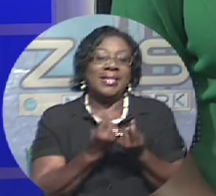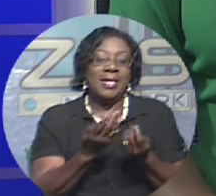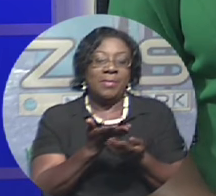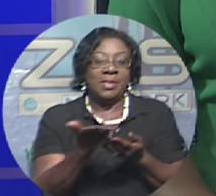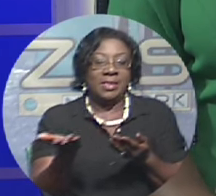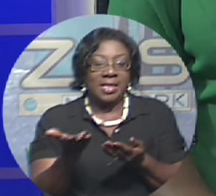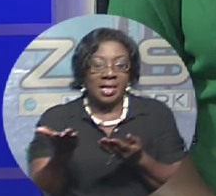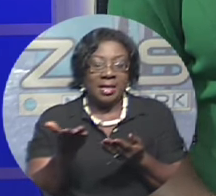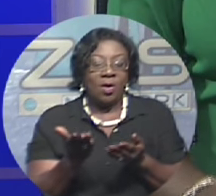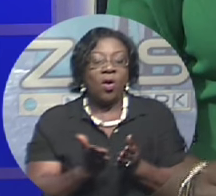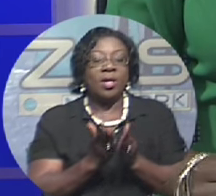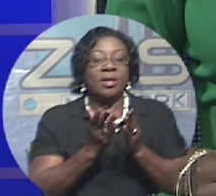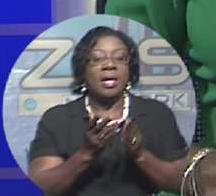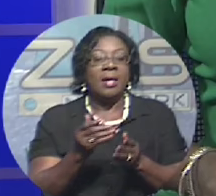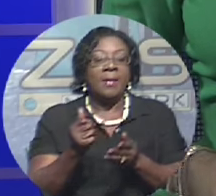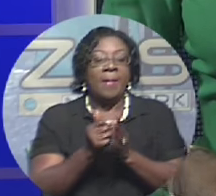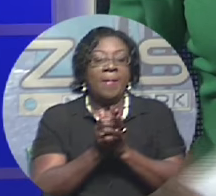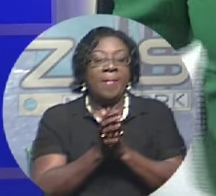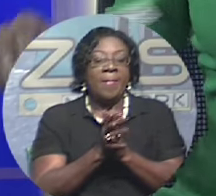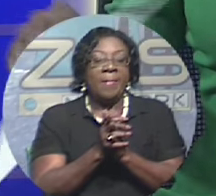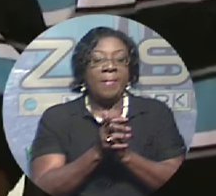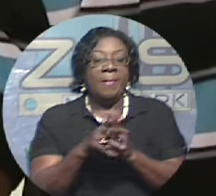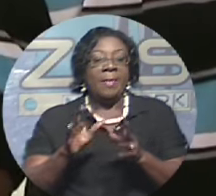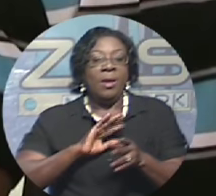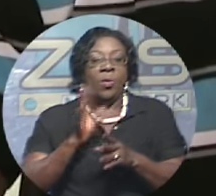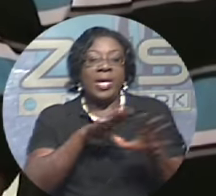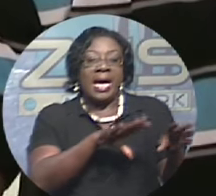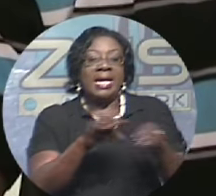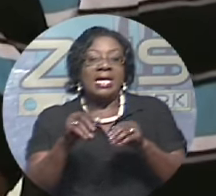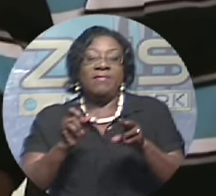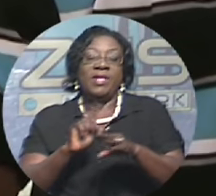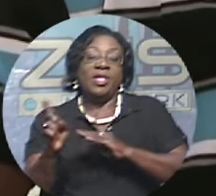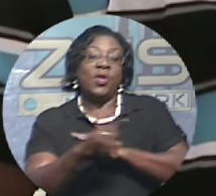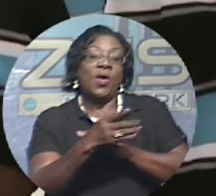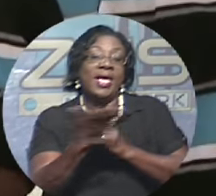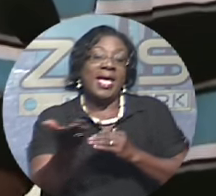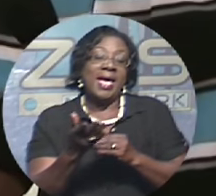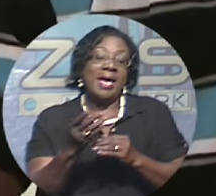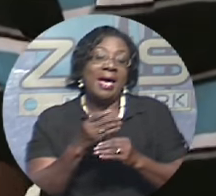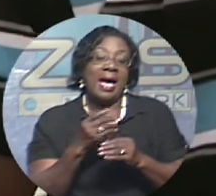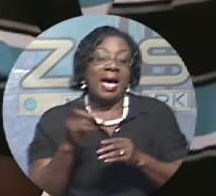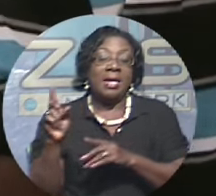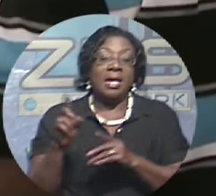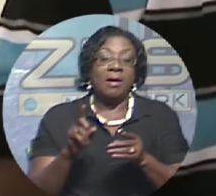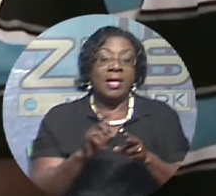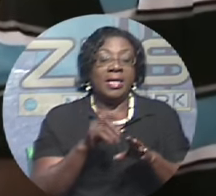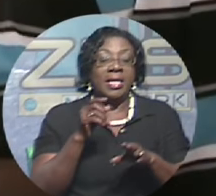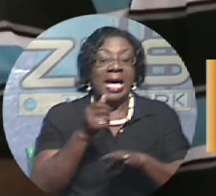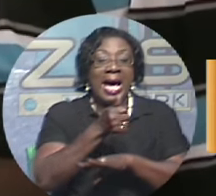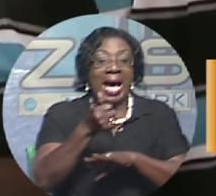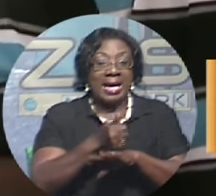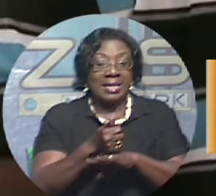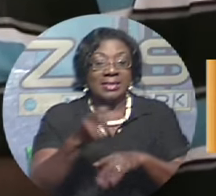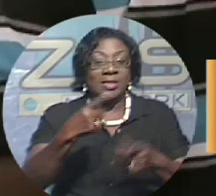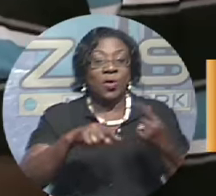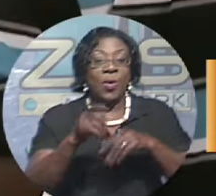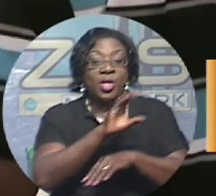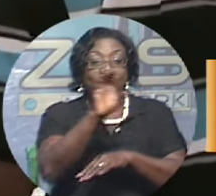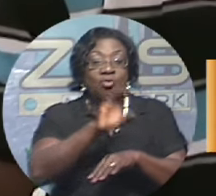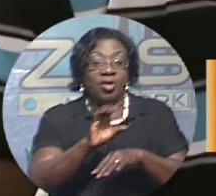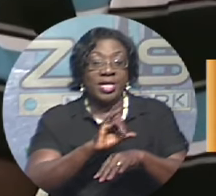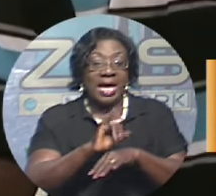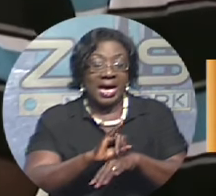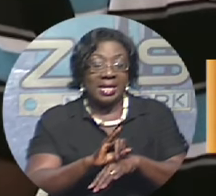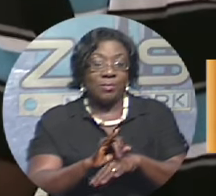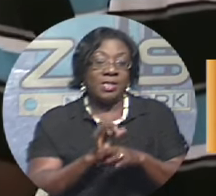took a boat ride to see how they fared. We're leaving the dock here at Lovely Bay in Northern Acklands on our way to Crooked Island, which